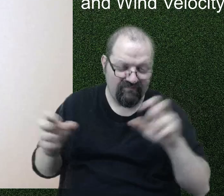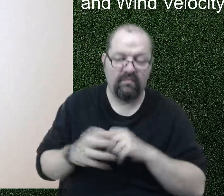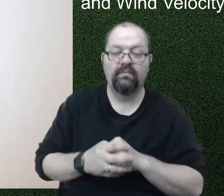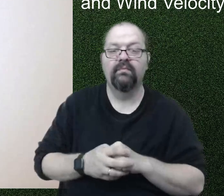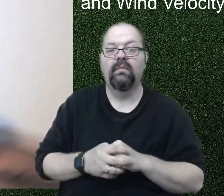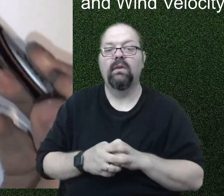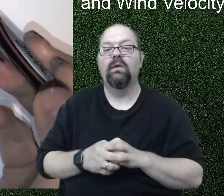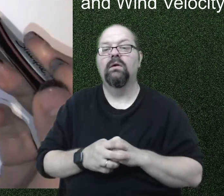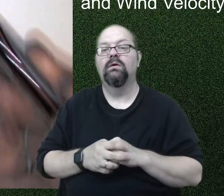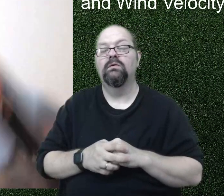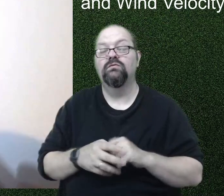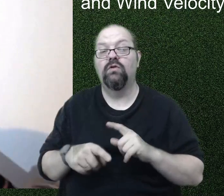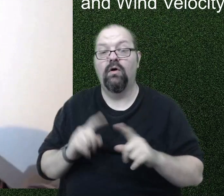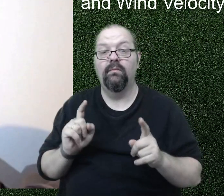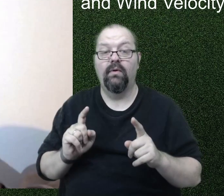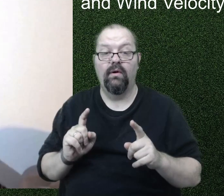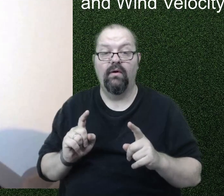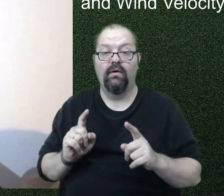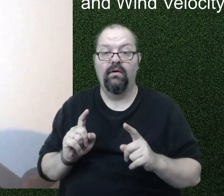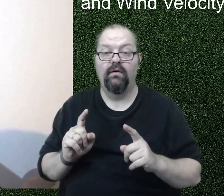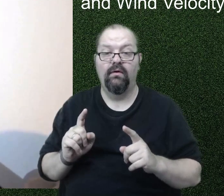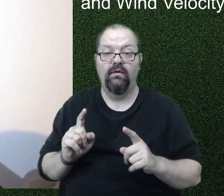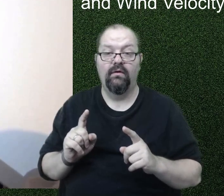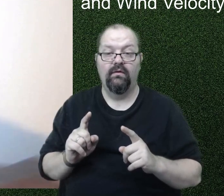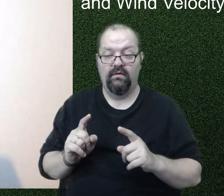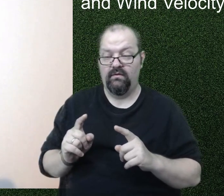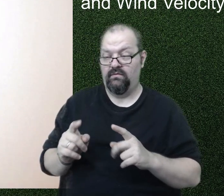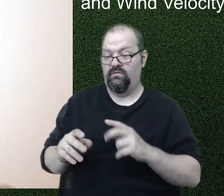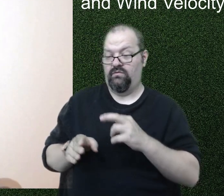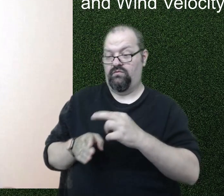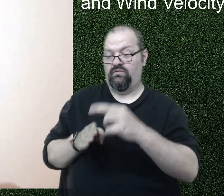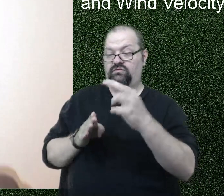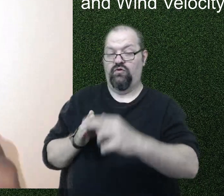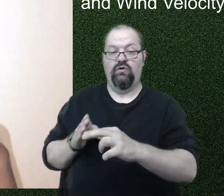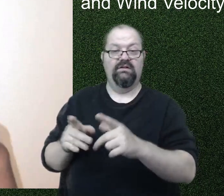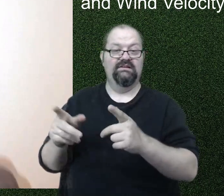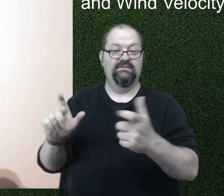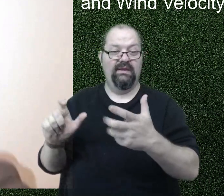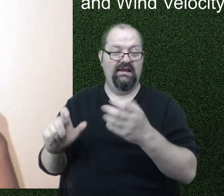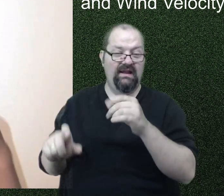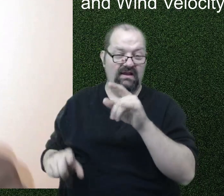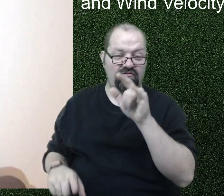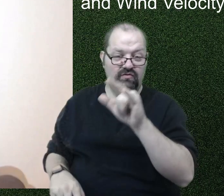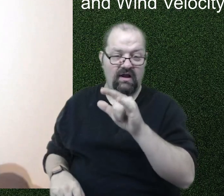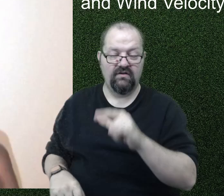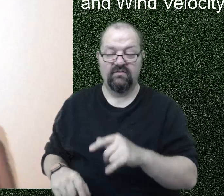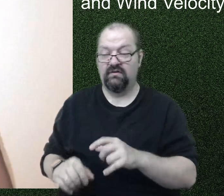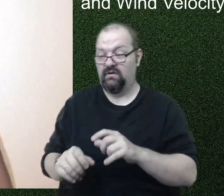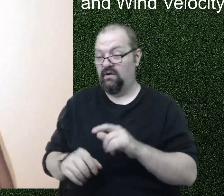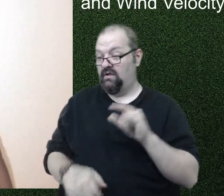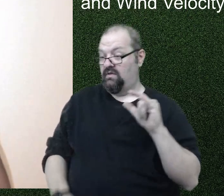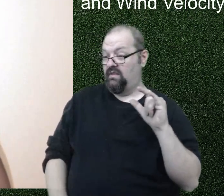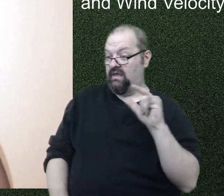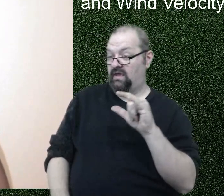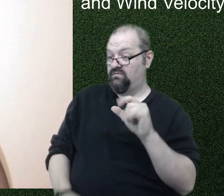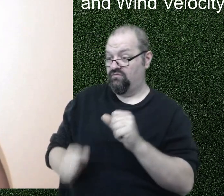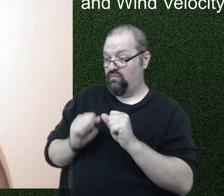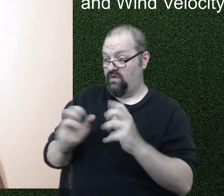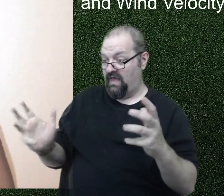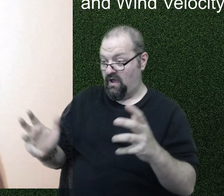And the question says, what is the plane's resultant speed and direction? Meaning, if it was going this way without any wind, and then this